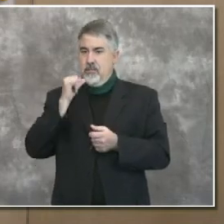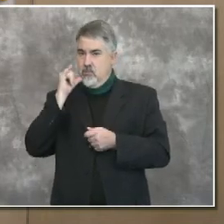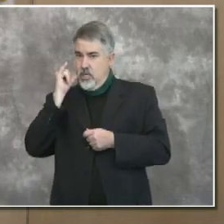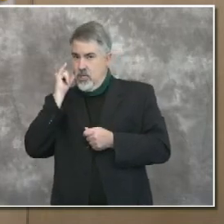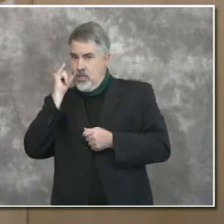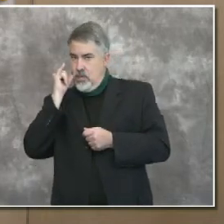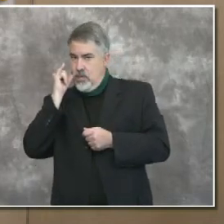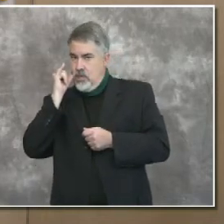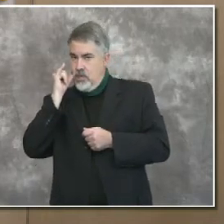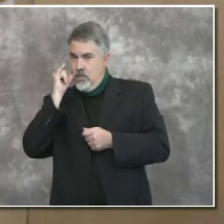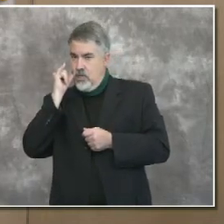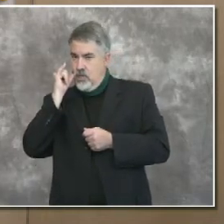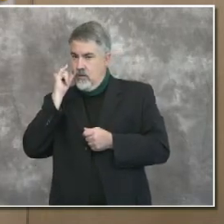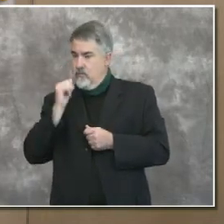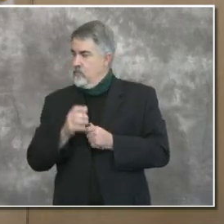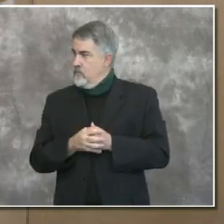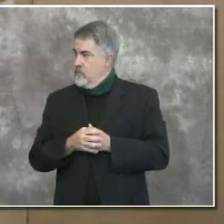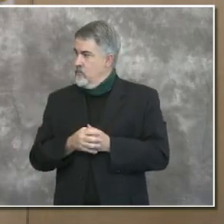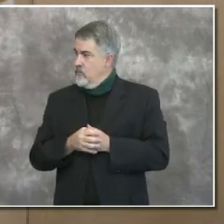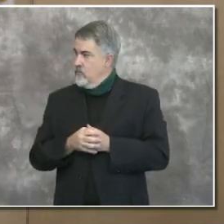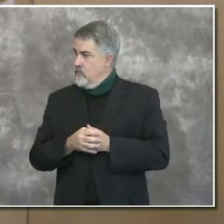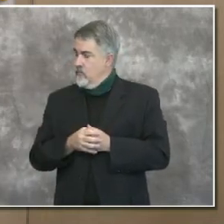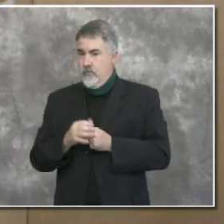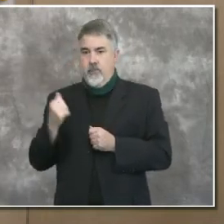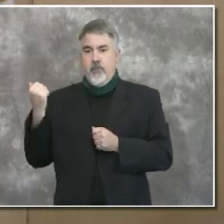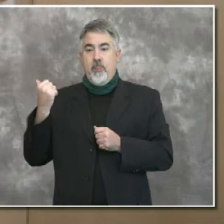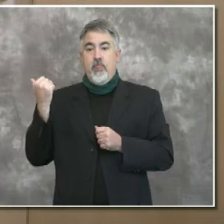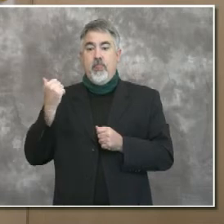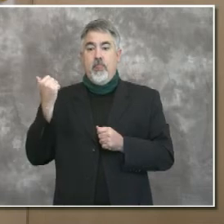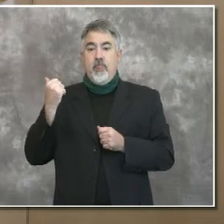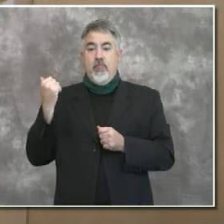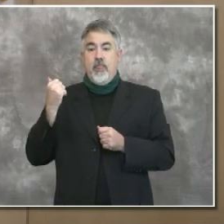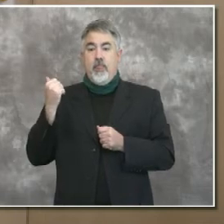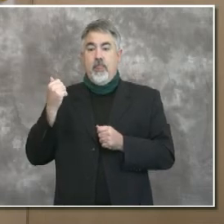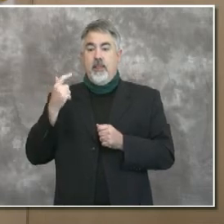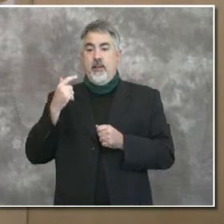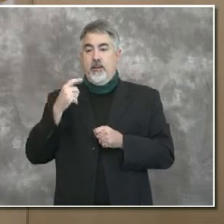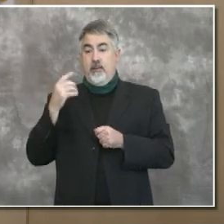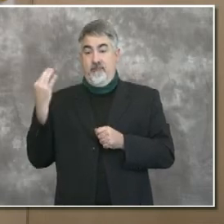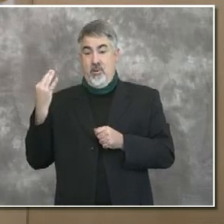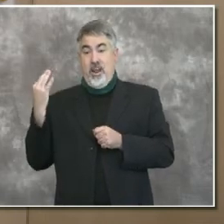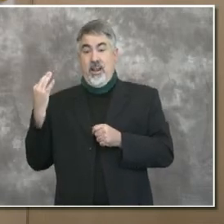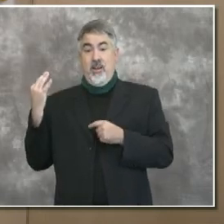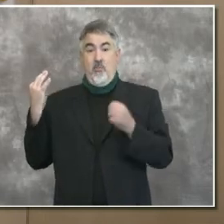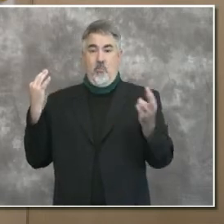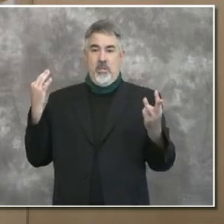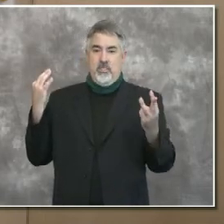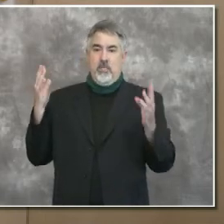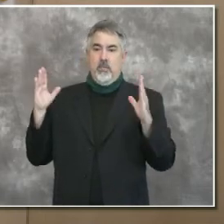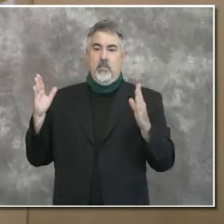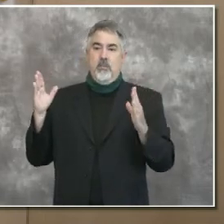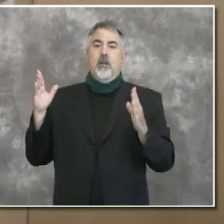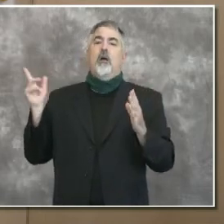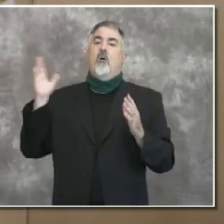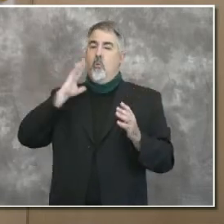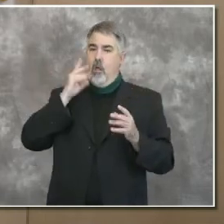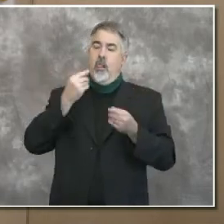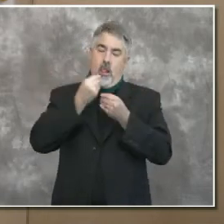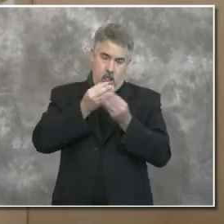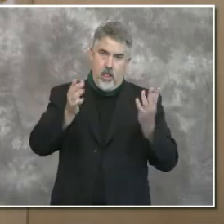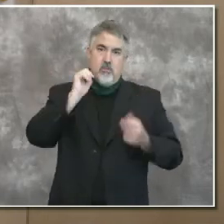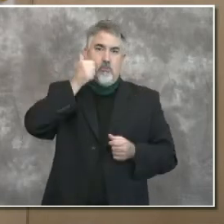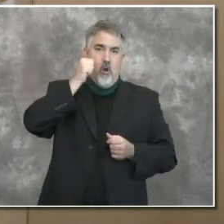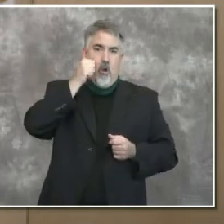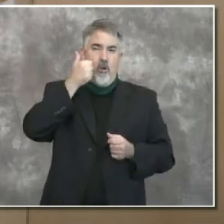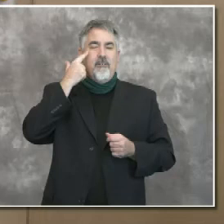The data doesn't change that much from day to day. So from Friday to Wednesday, we will see a significant, we